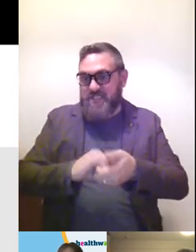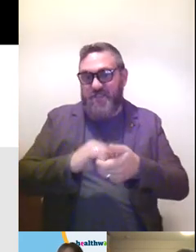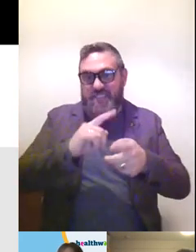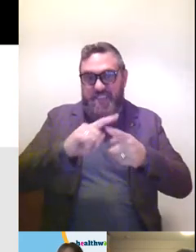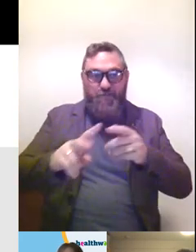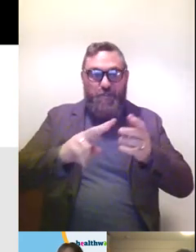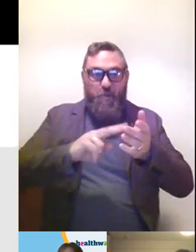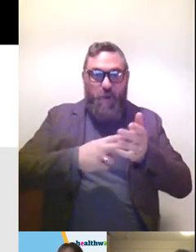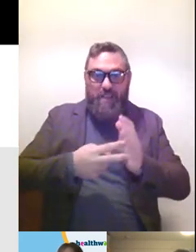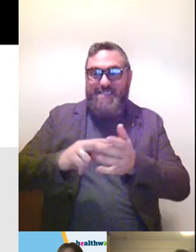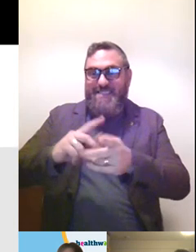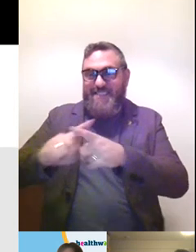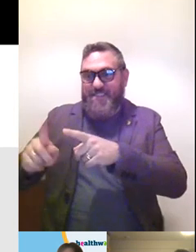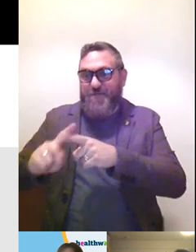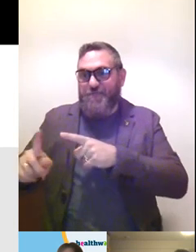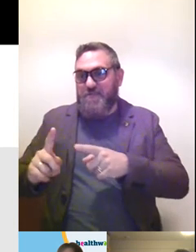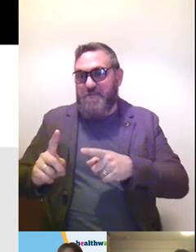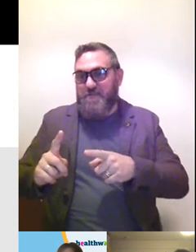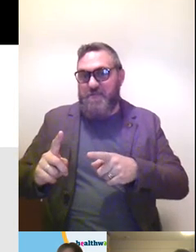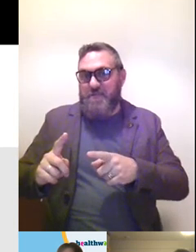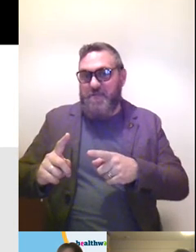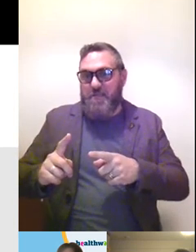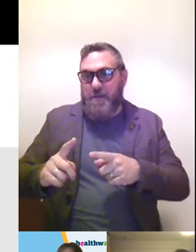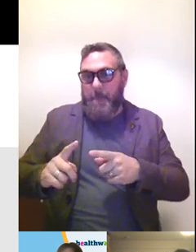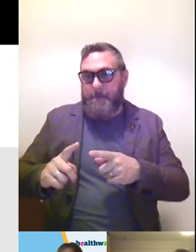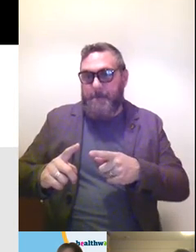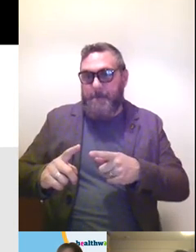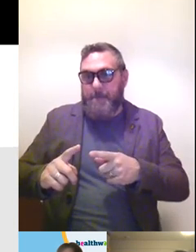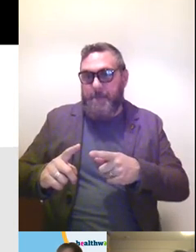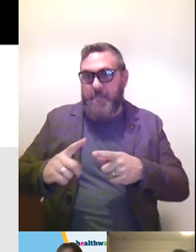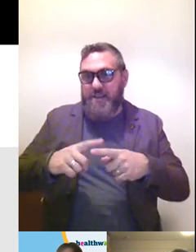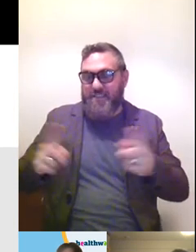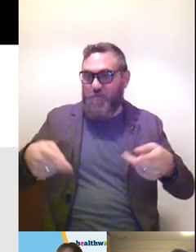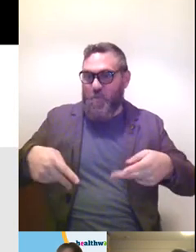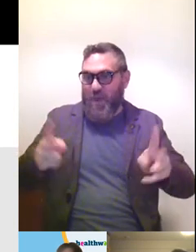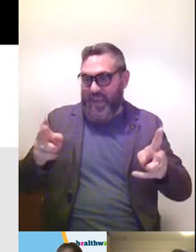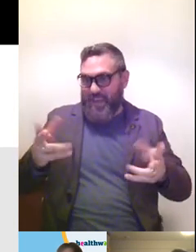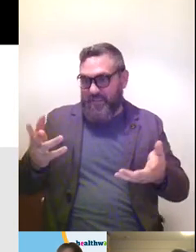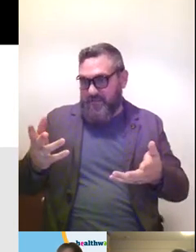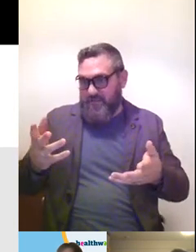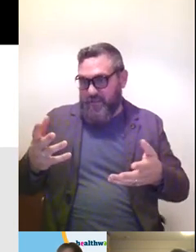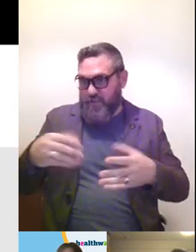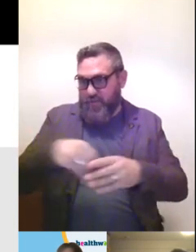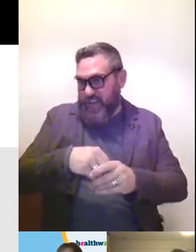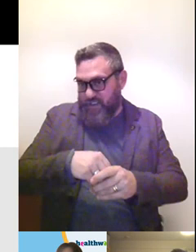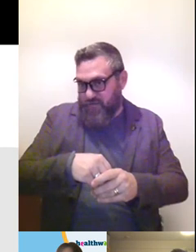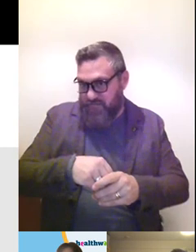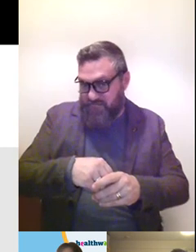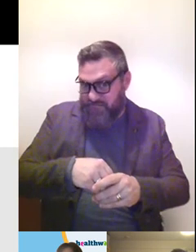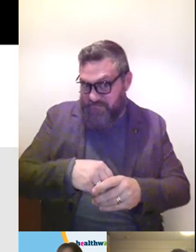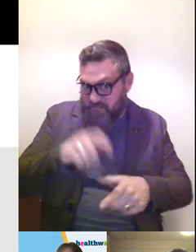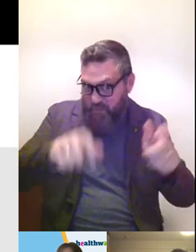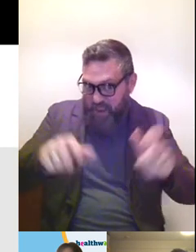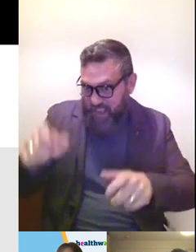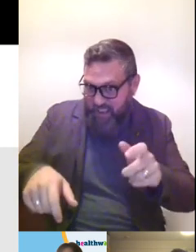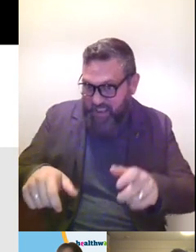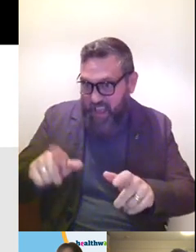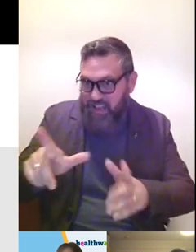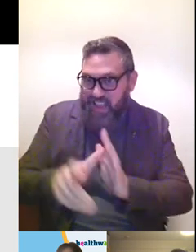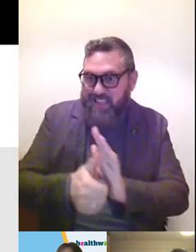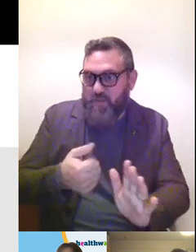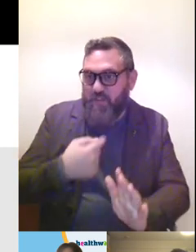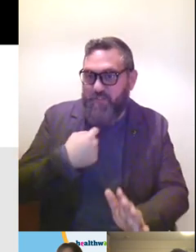organisations and different ways of trying to include members of the public and expert voices within